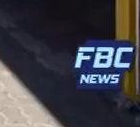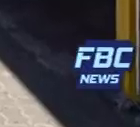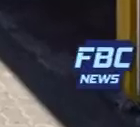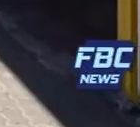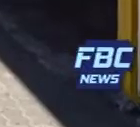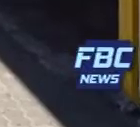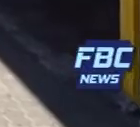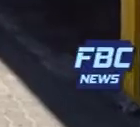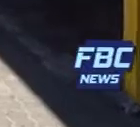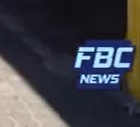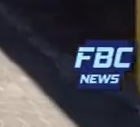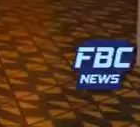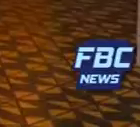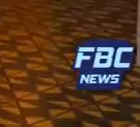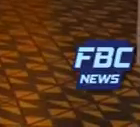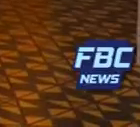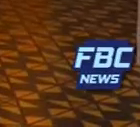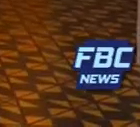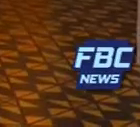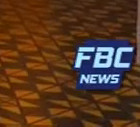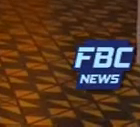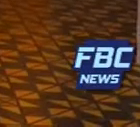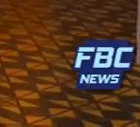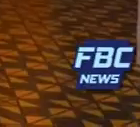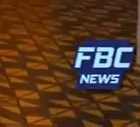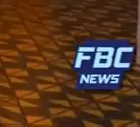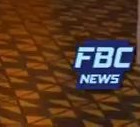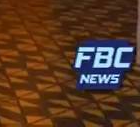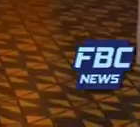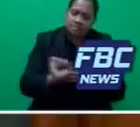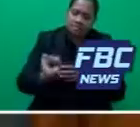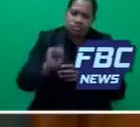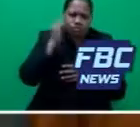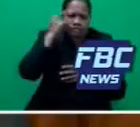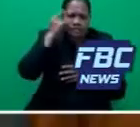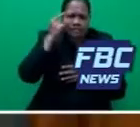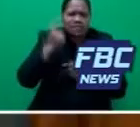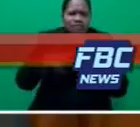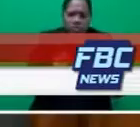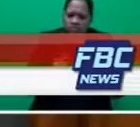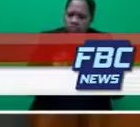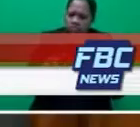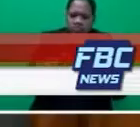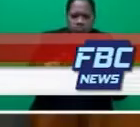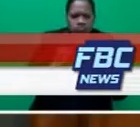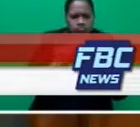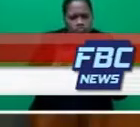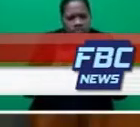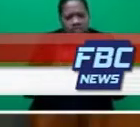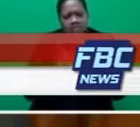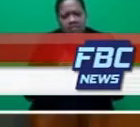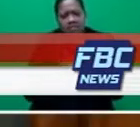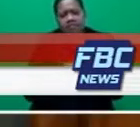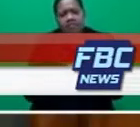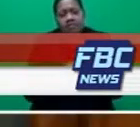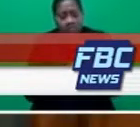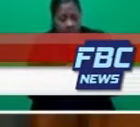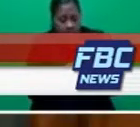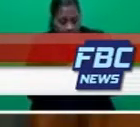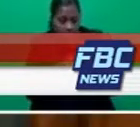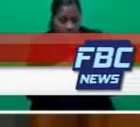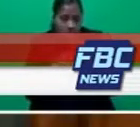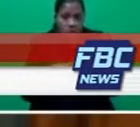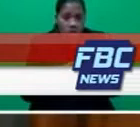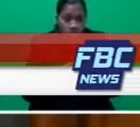to reconfigure their businesses in light of COVID-19. As the COVID-19 pandemic continues and